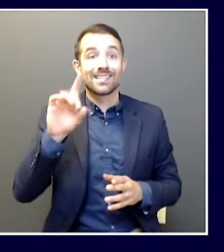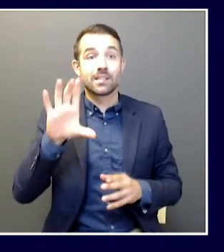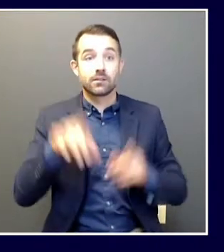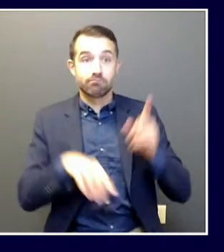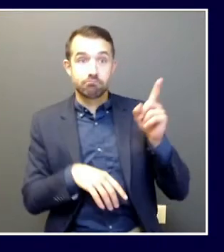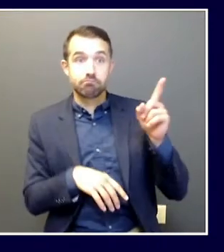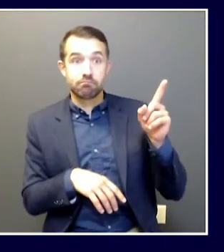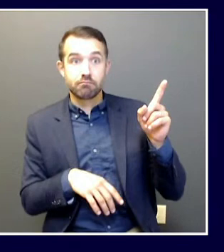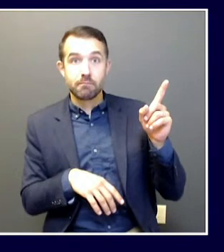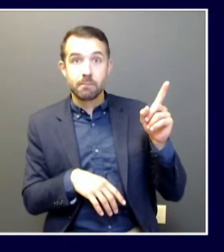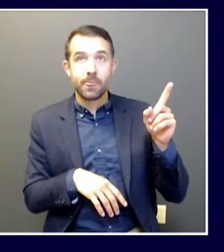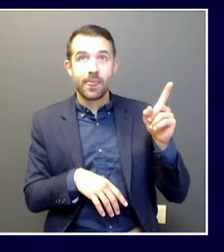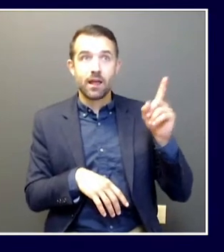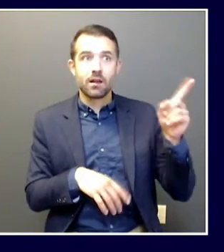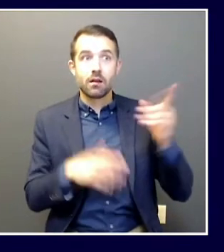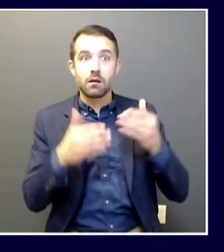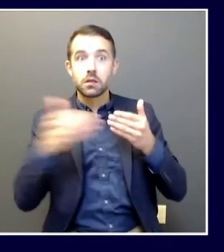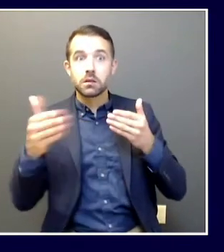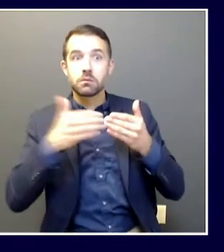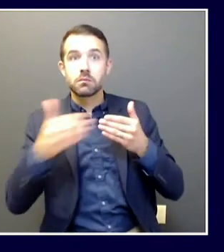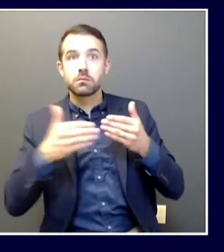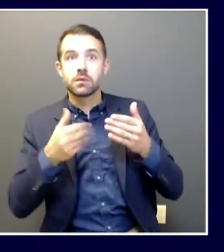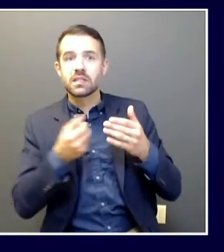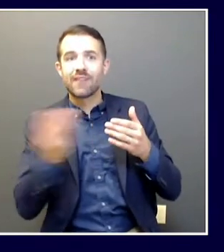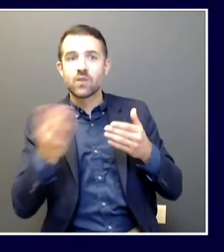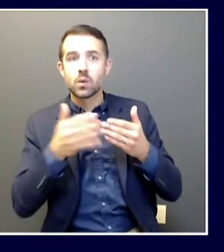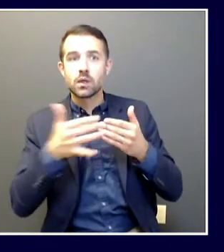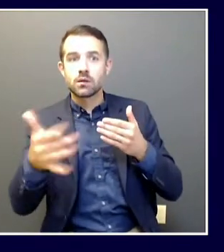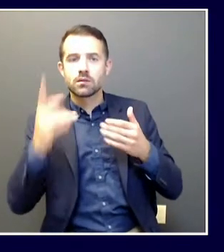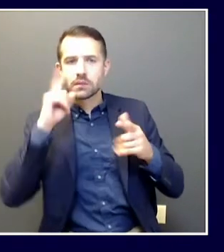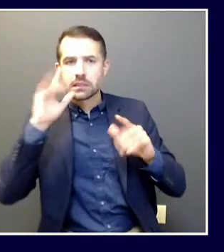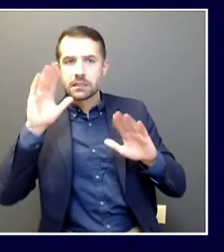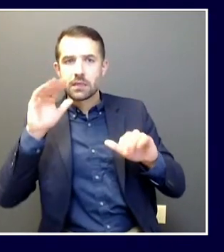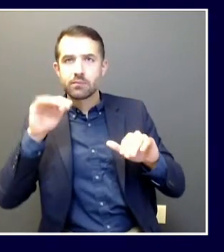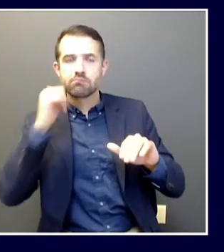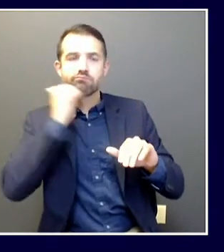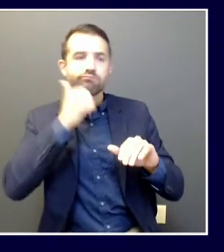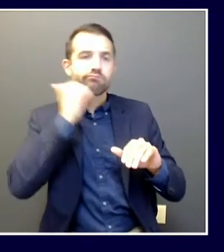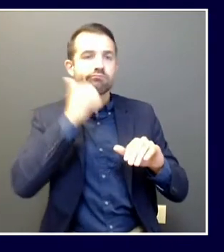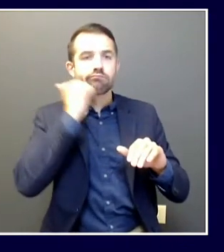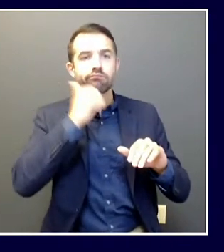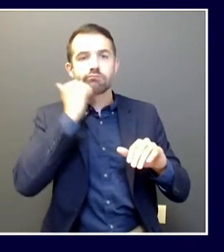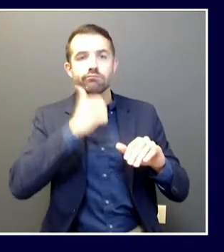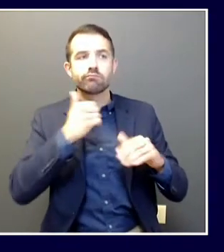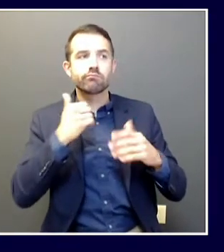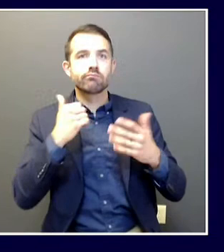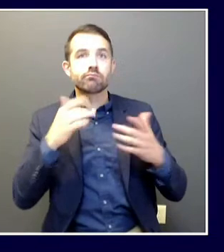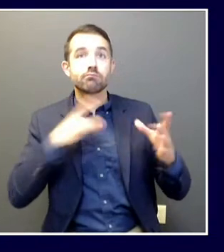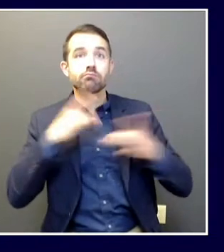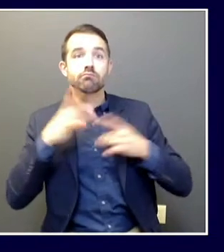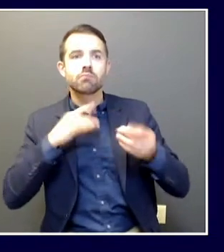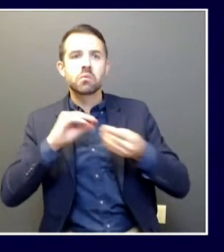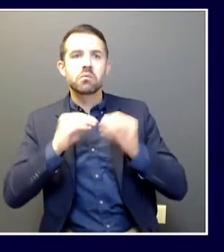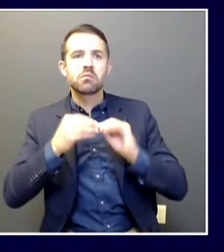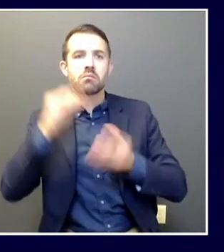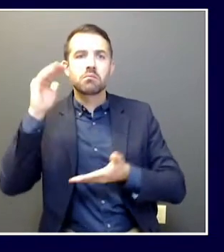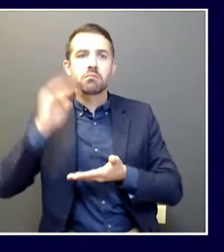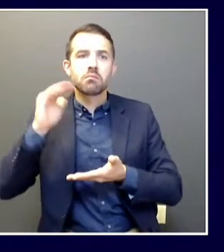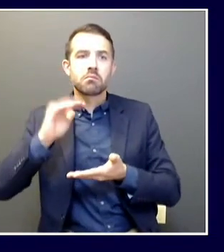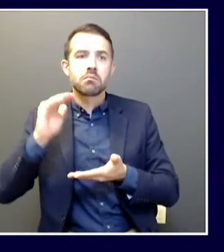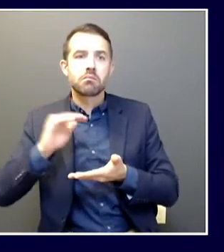weeks for daily caseload to trend downward, which we are seeing in most states and